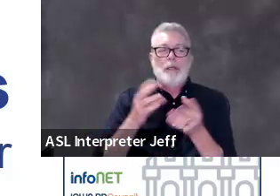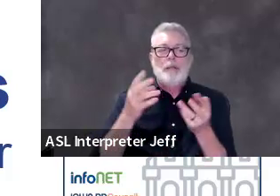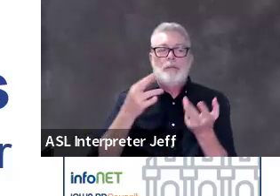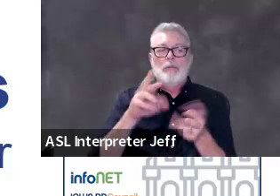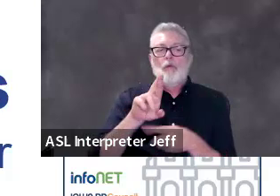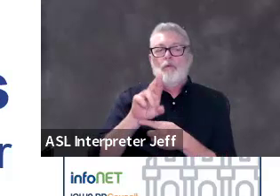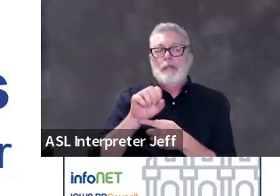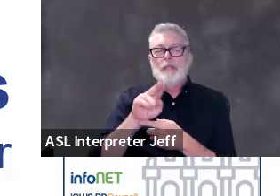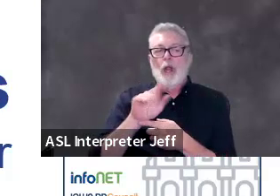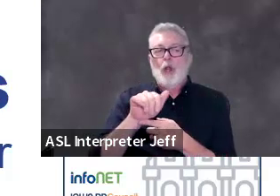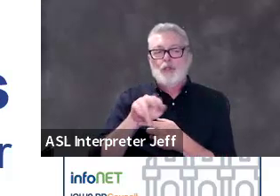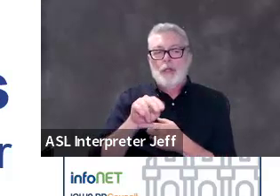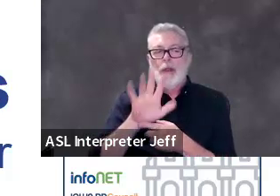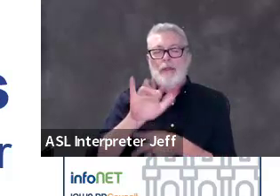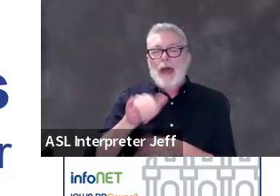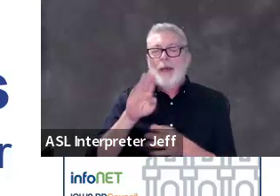that protects